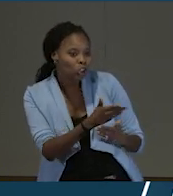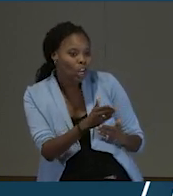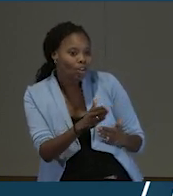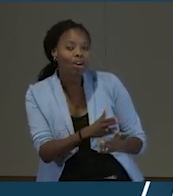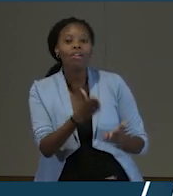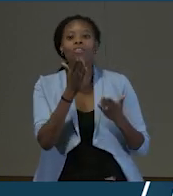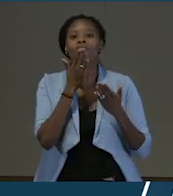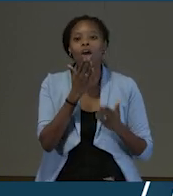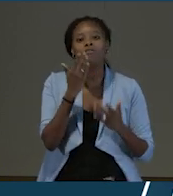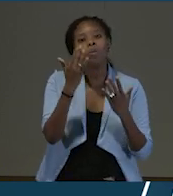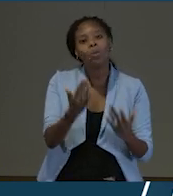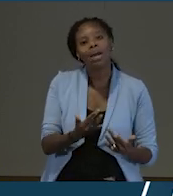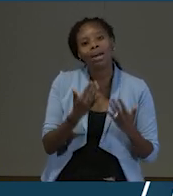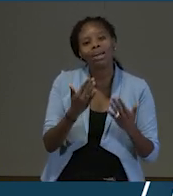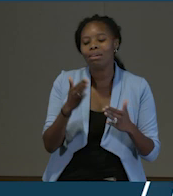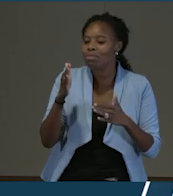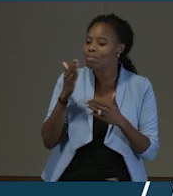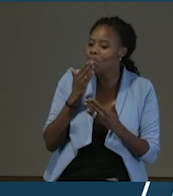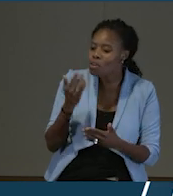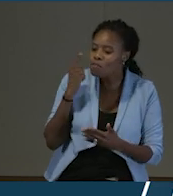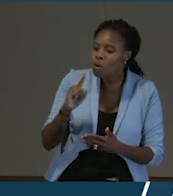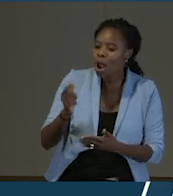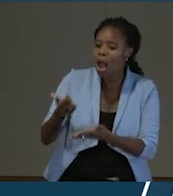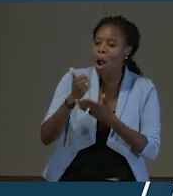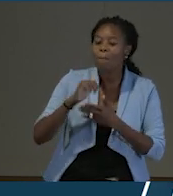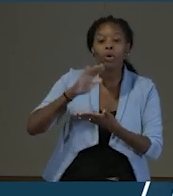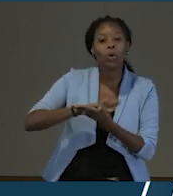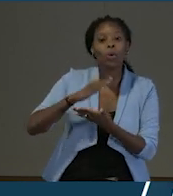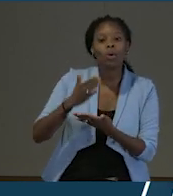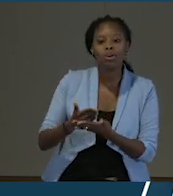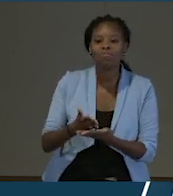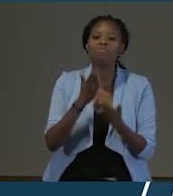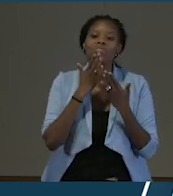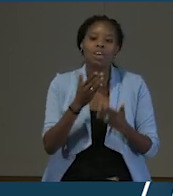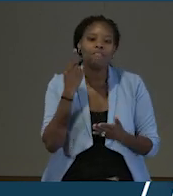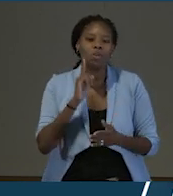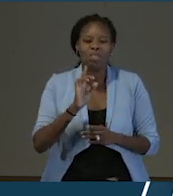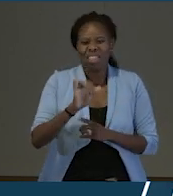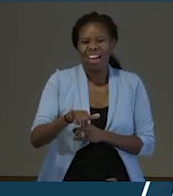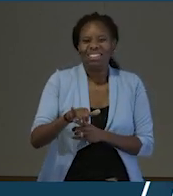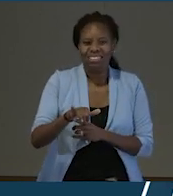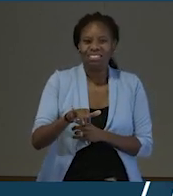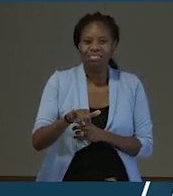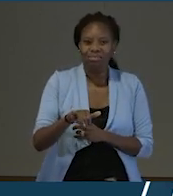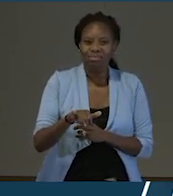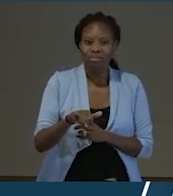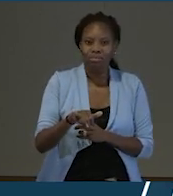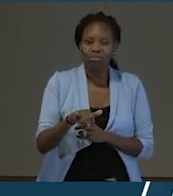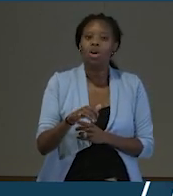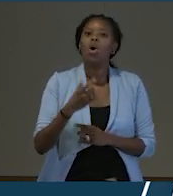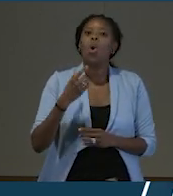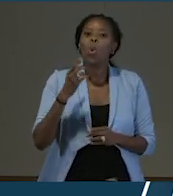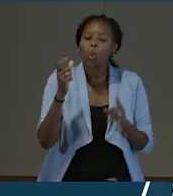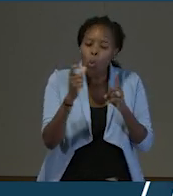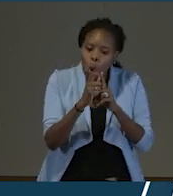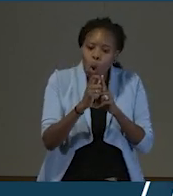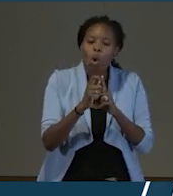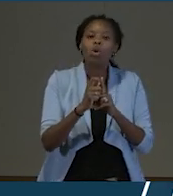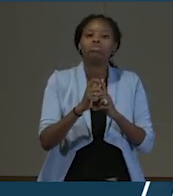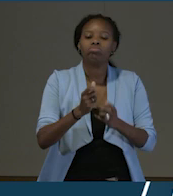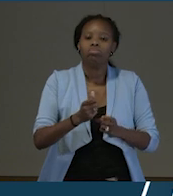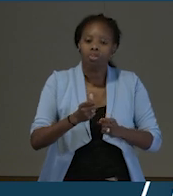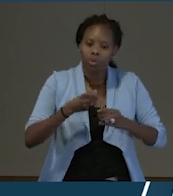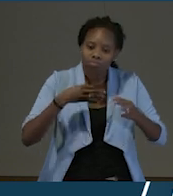helping me cook, right? Be mindful of those little moments throughout the day. We have to verbalize a lot of what we're doing to show them what it is